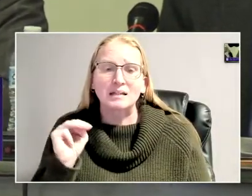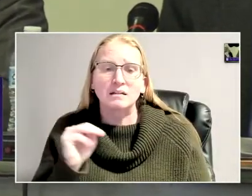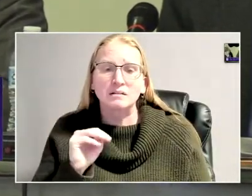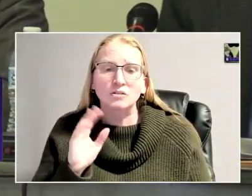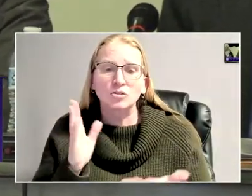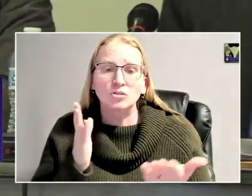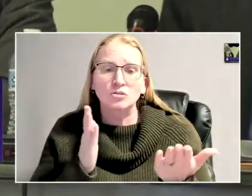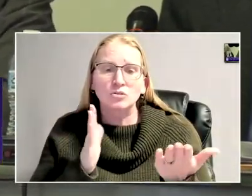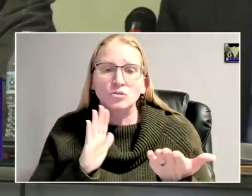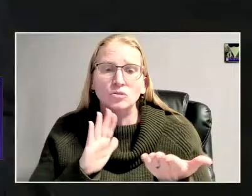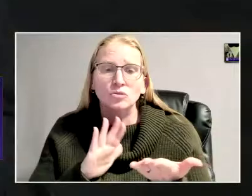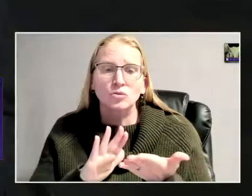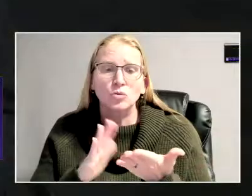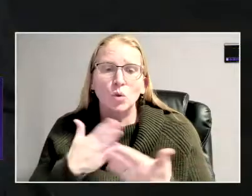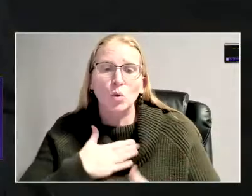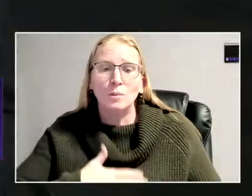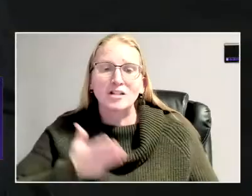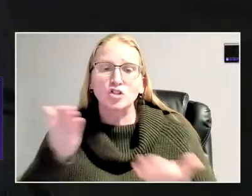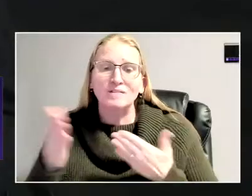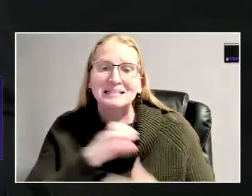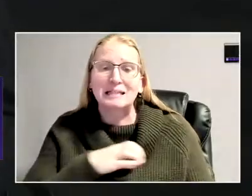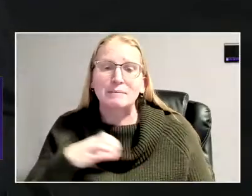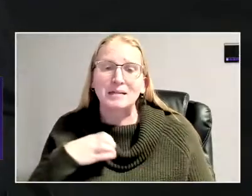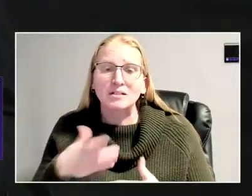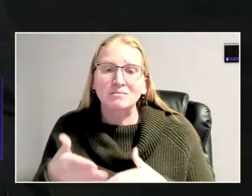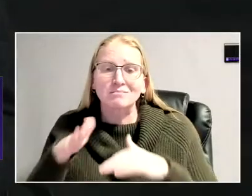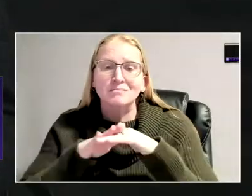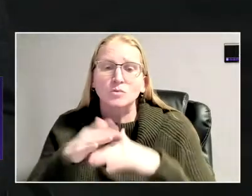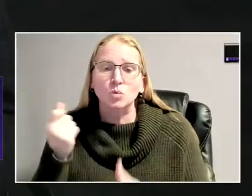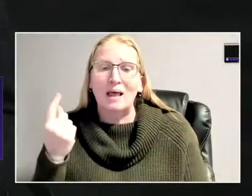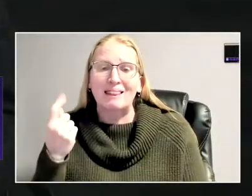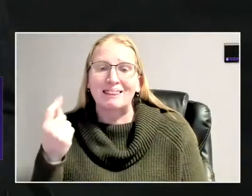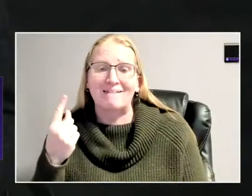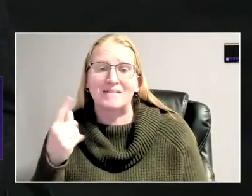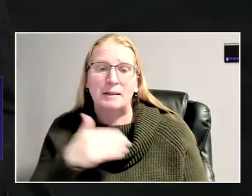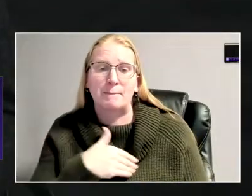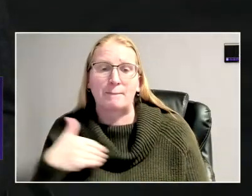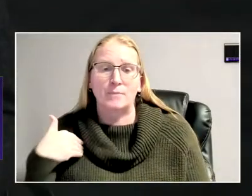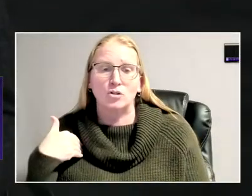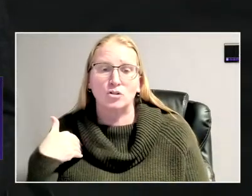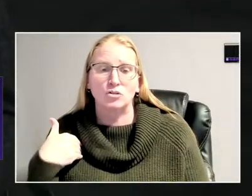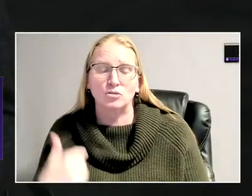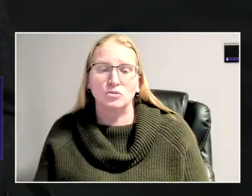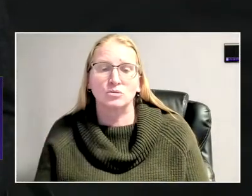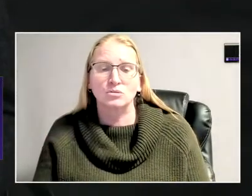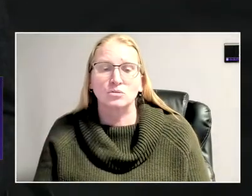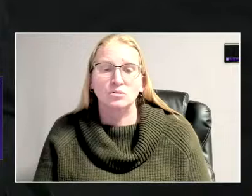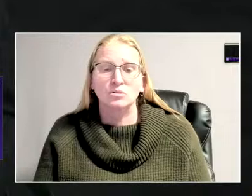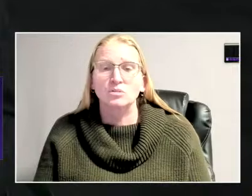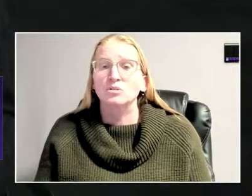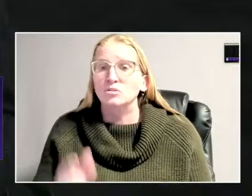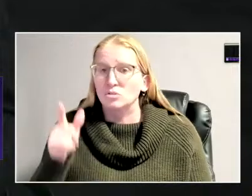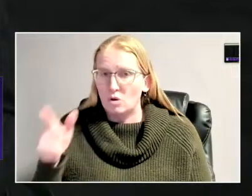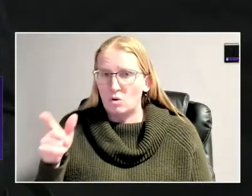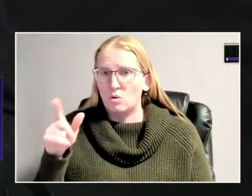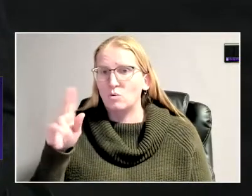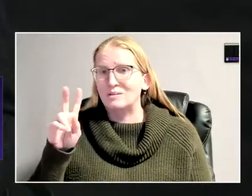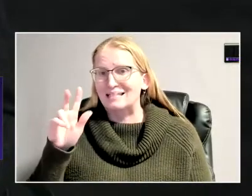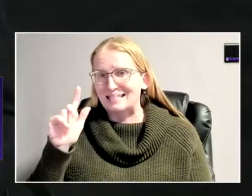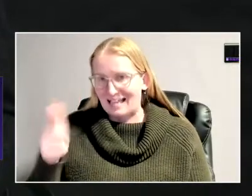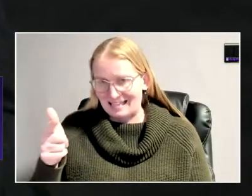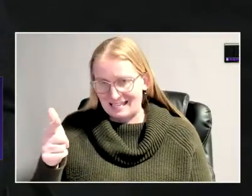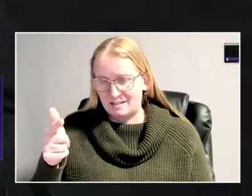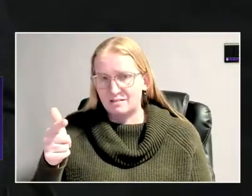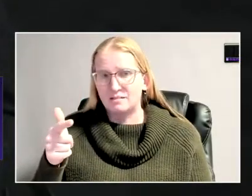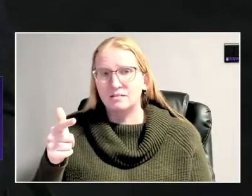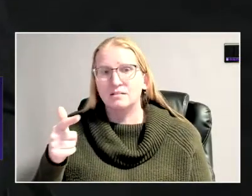second Mr Kennedy uh um has seconded Mr Goodell's motion it's been